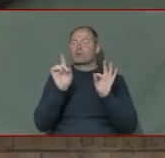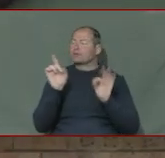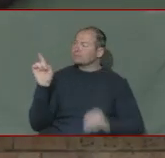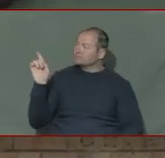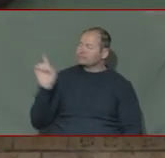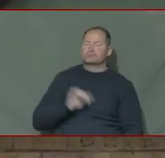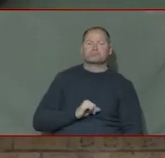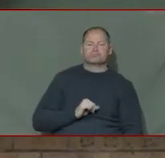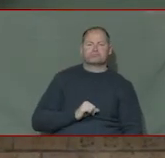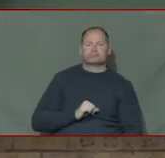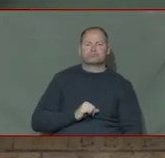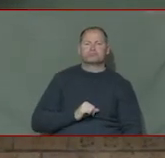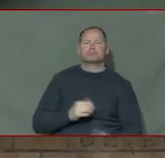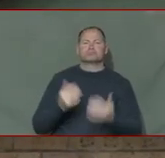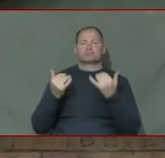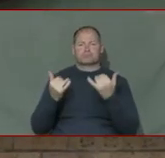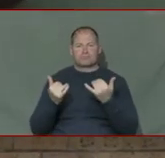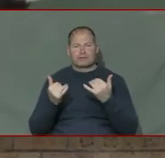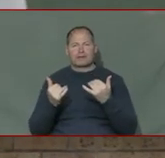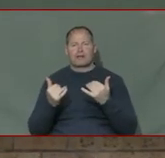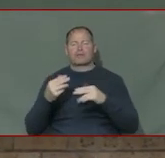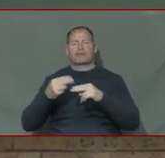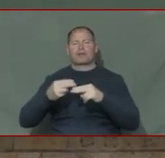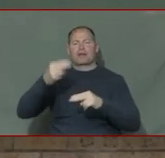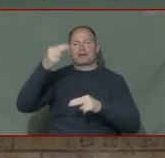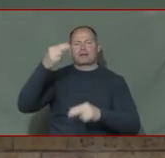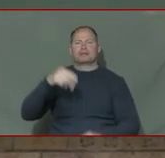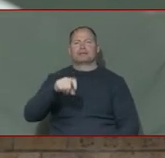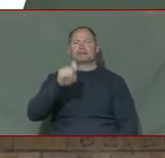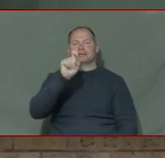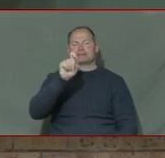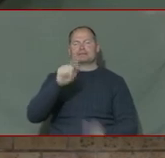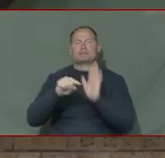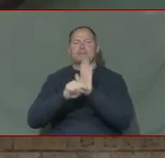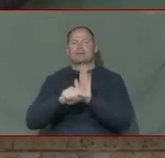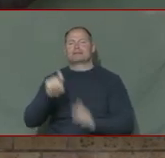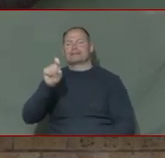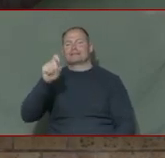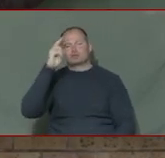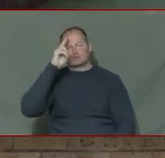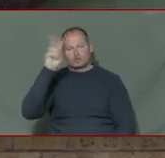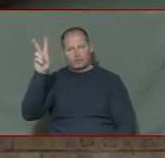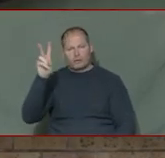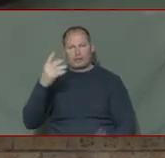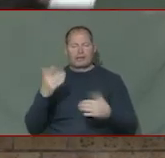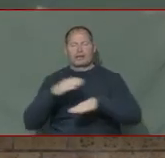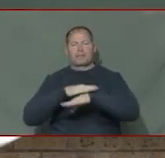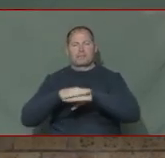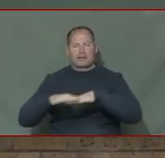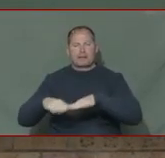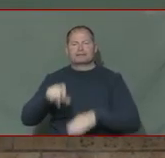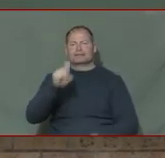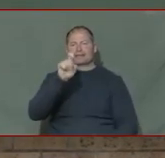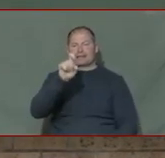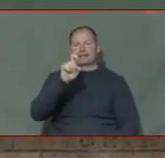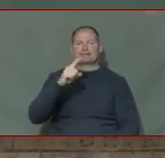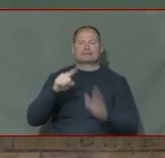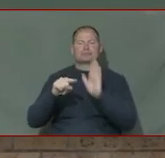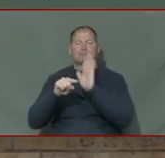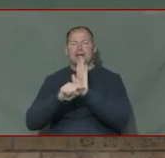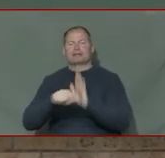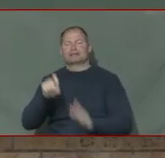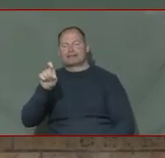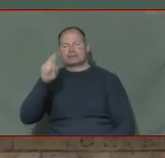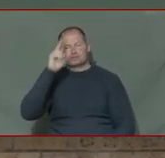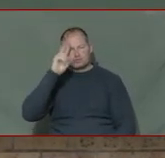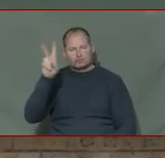x minus x squared, the perpendicular height is x minus x squared, and that is x minus x squared, or to be squared. In